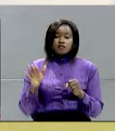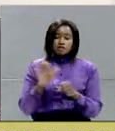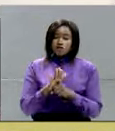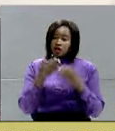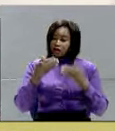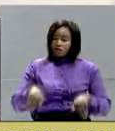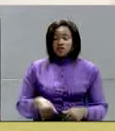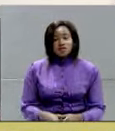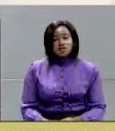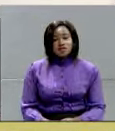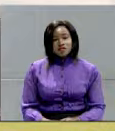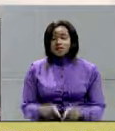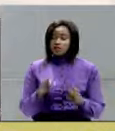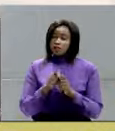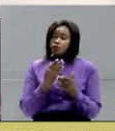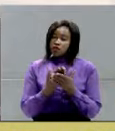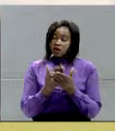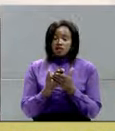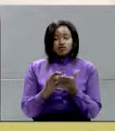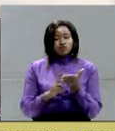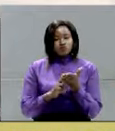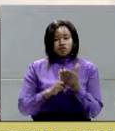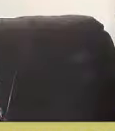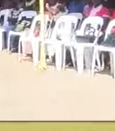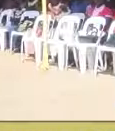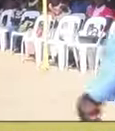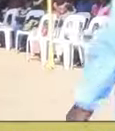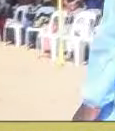we ask you that you use condom.